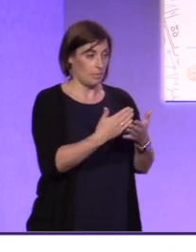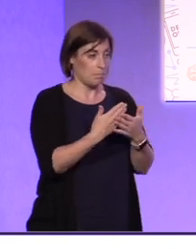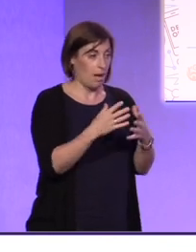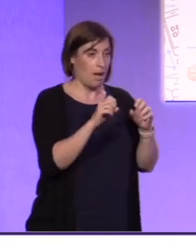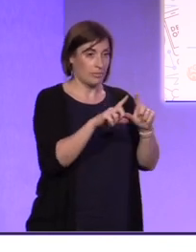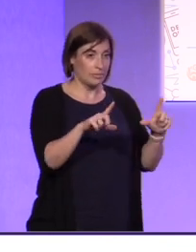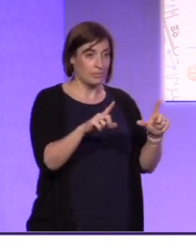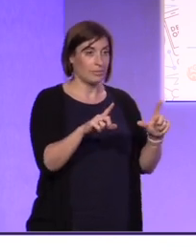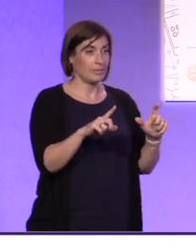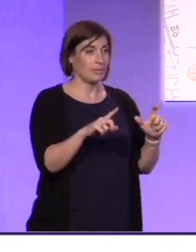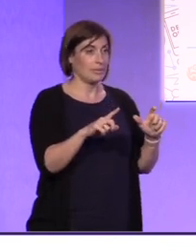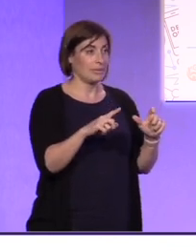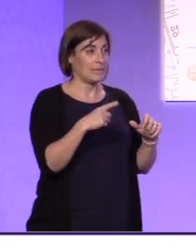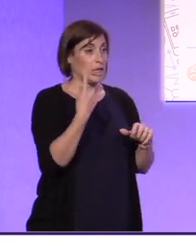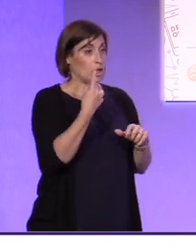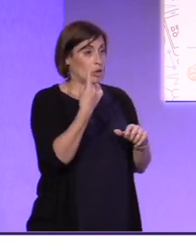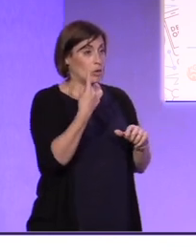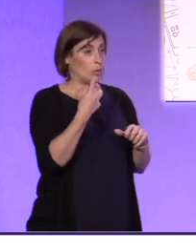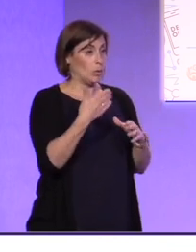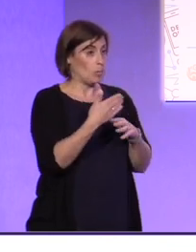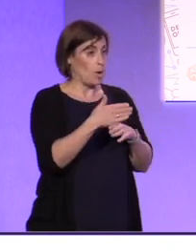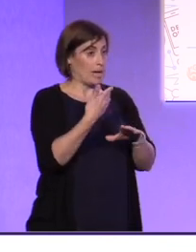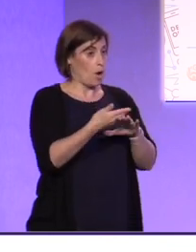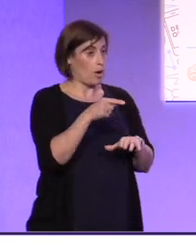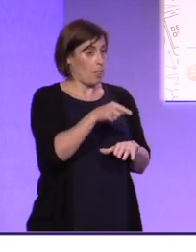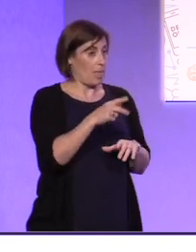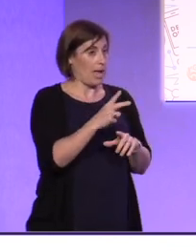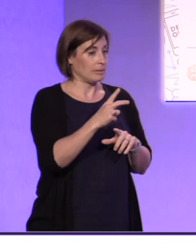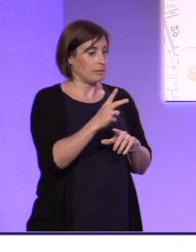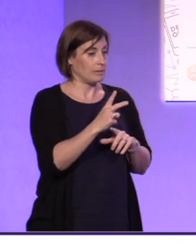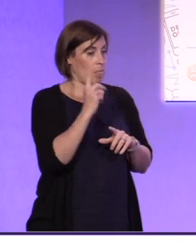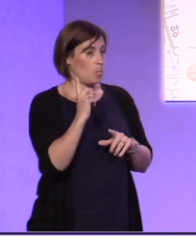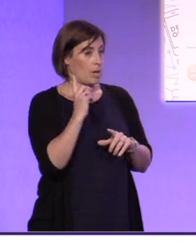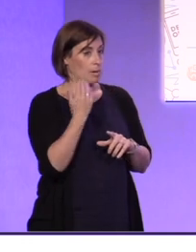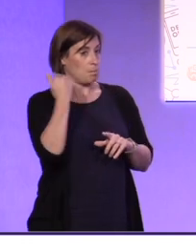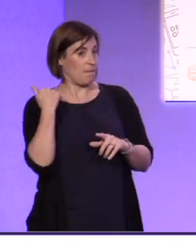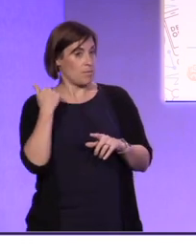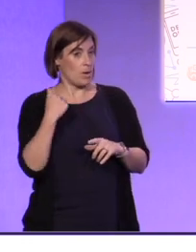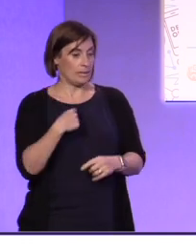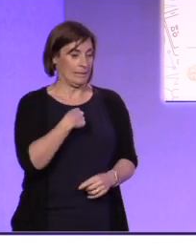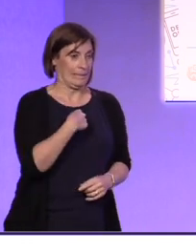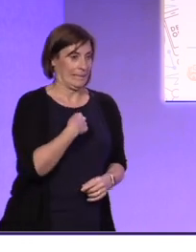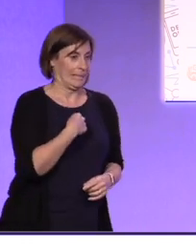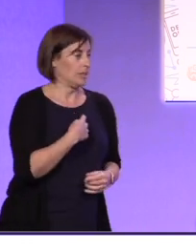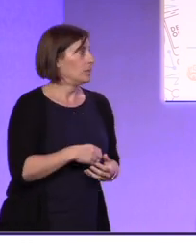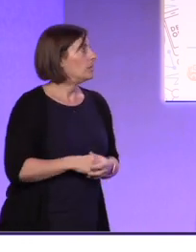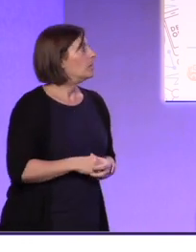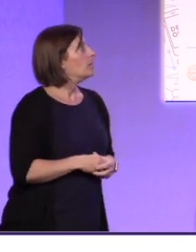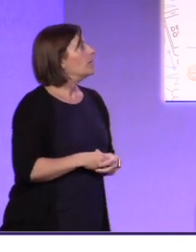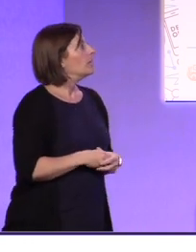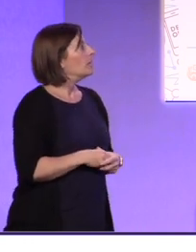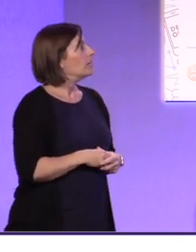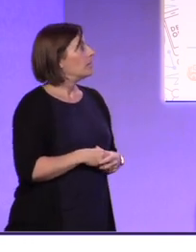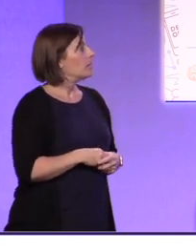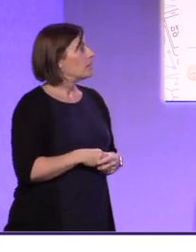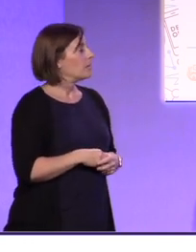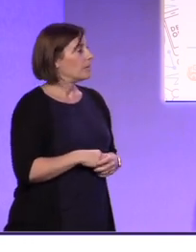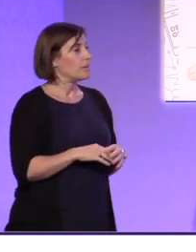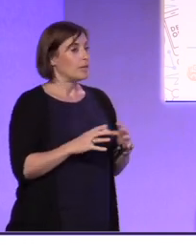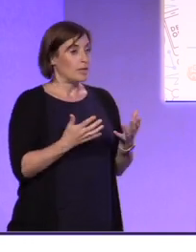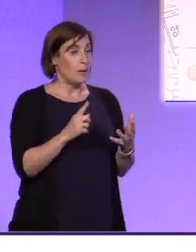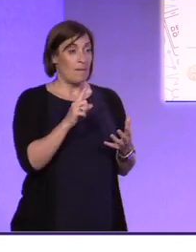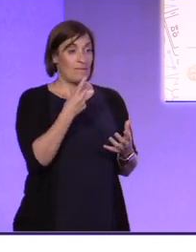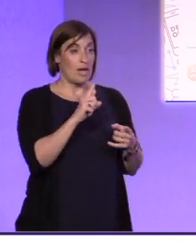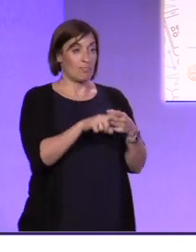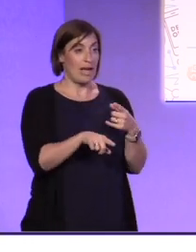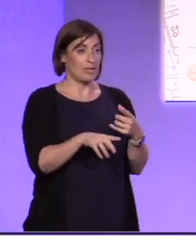and guess who worked on it the week before? Oh yes, this girl. So my first